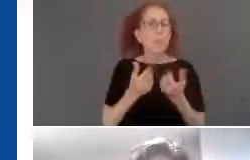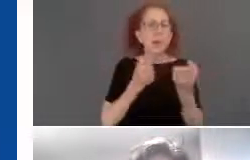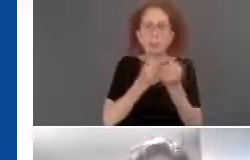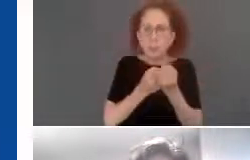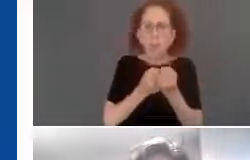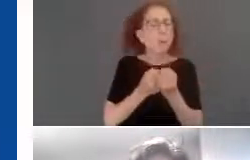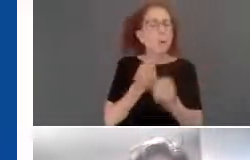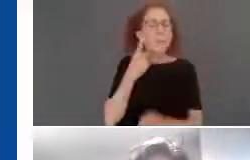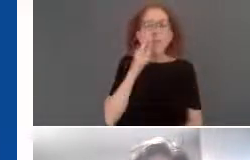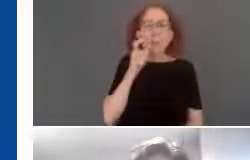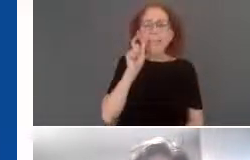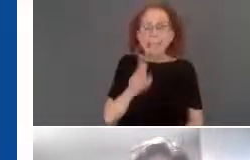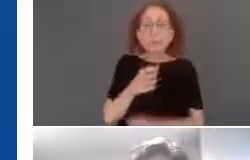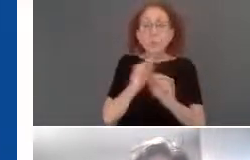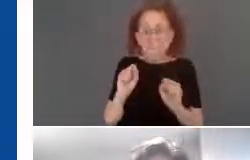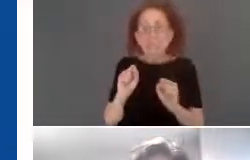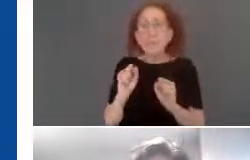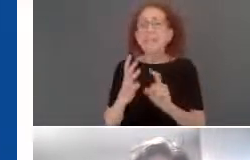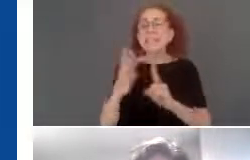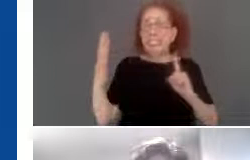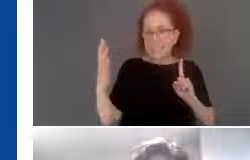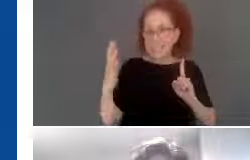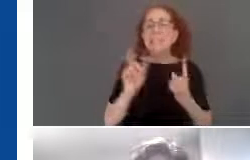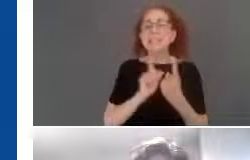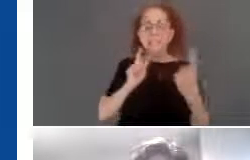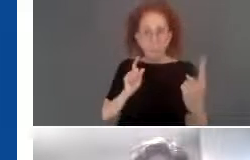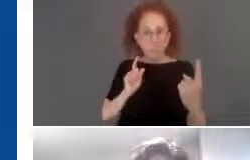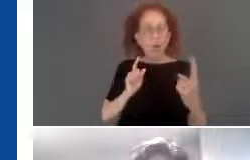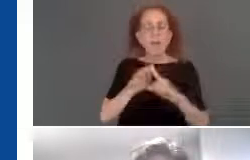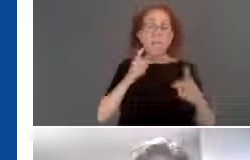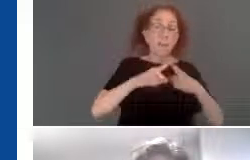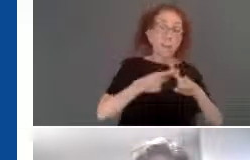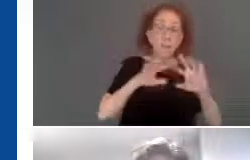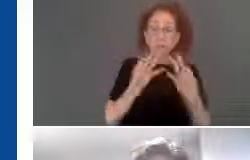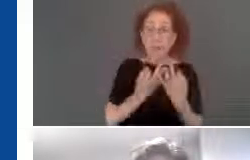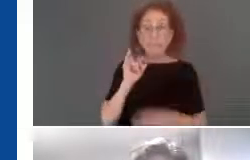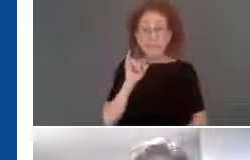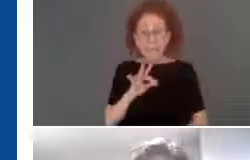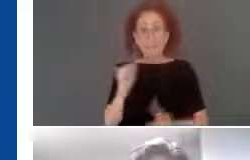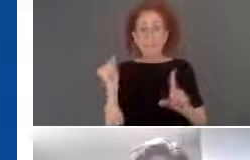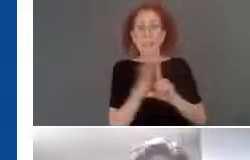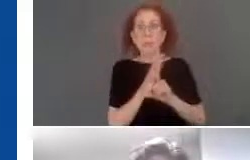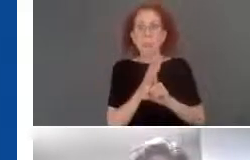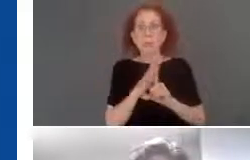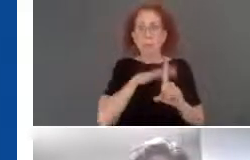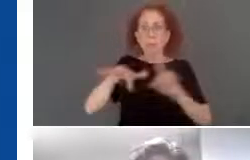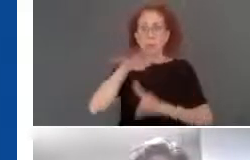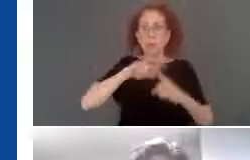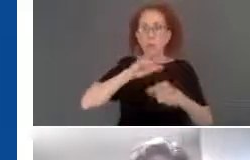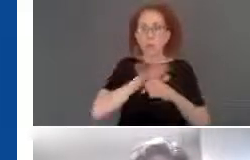to safely separate from their friends and or family when they have been exposed to